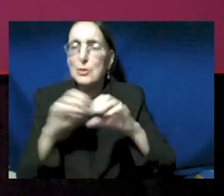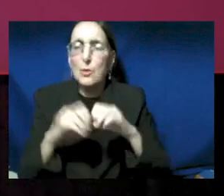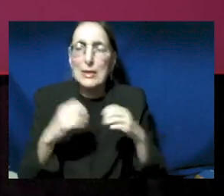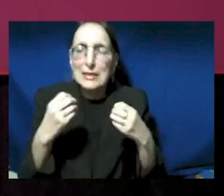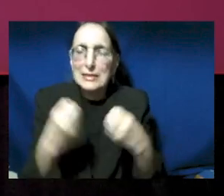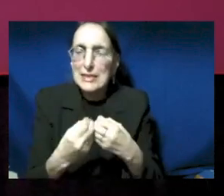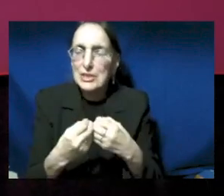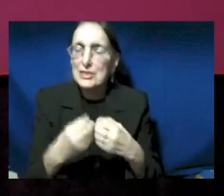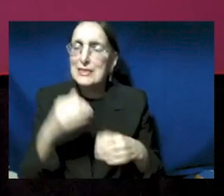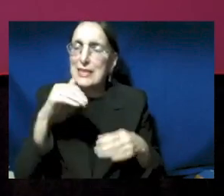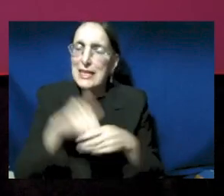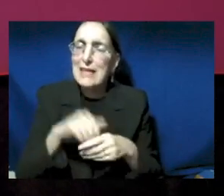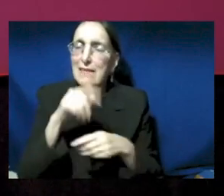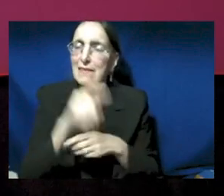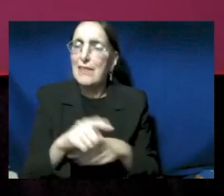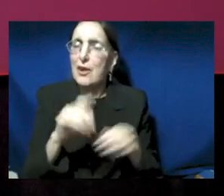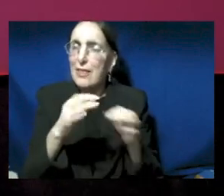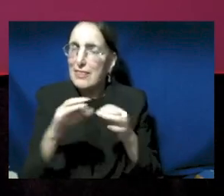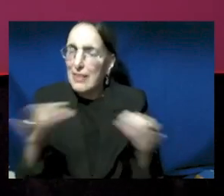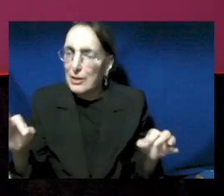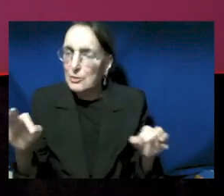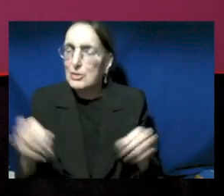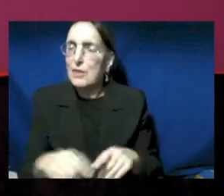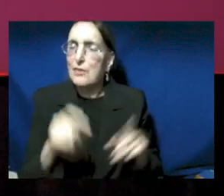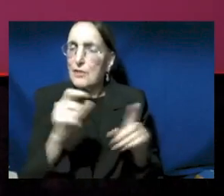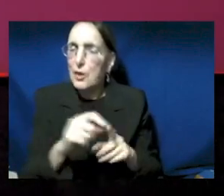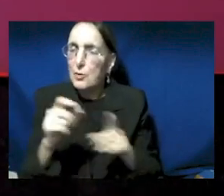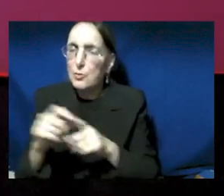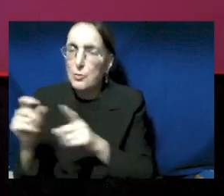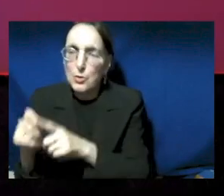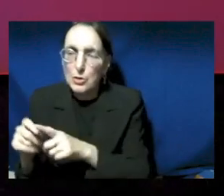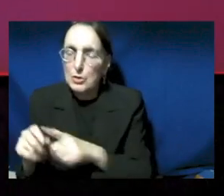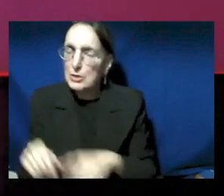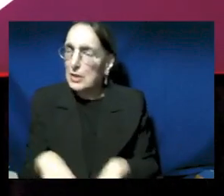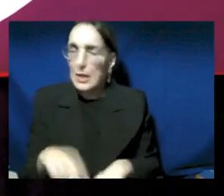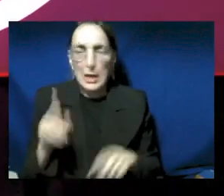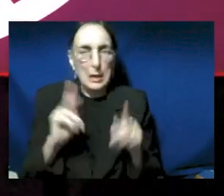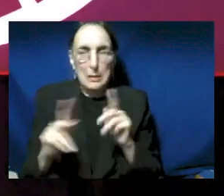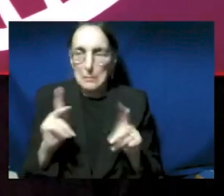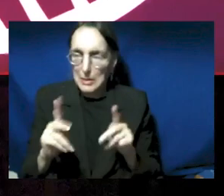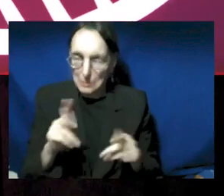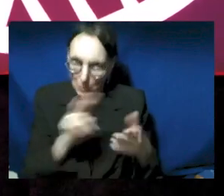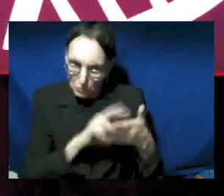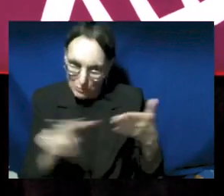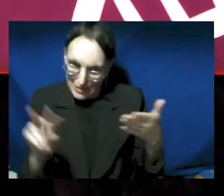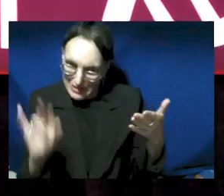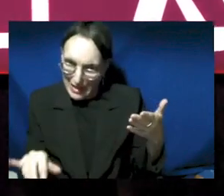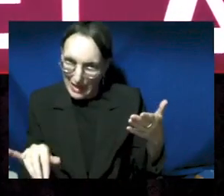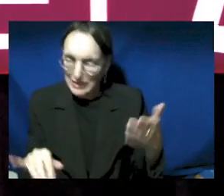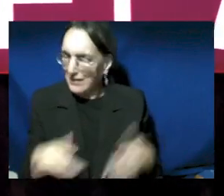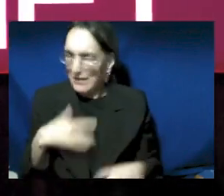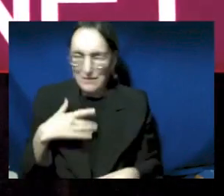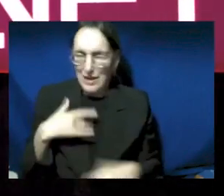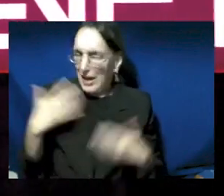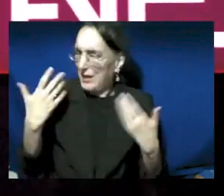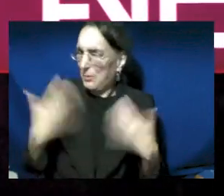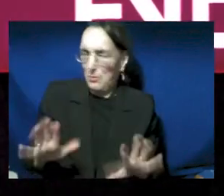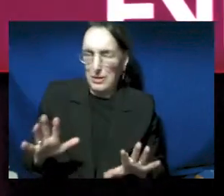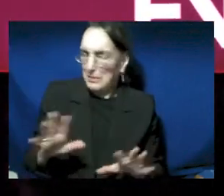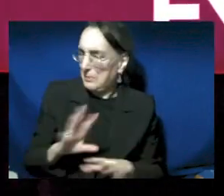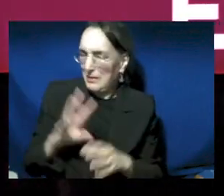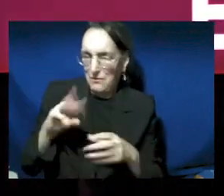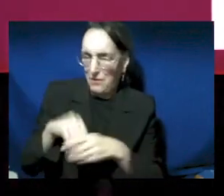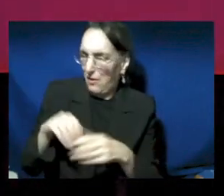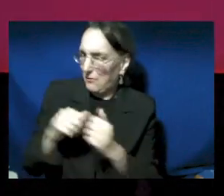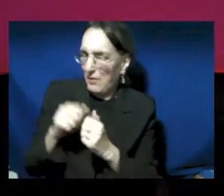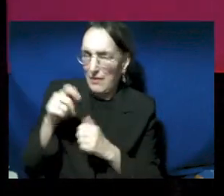language, people may or may not want to engage with them and organizations because they feel like this organization is not going